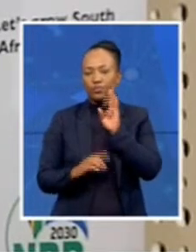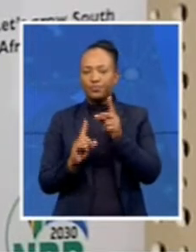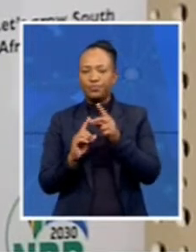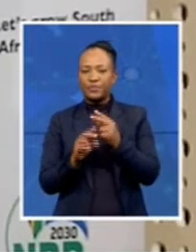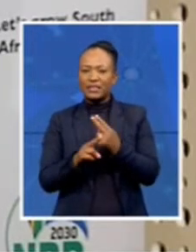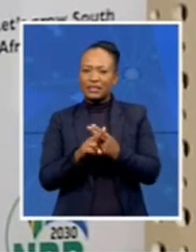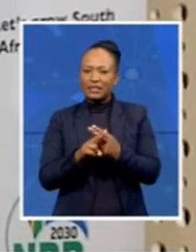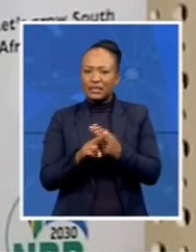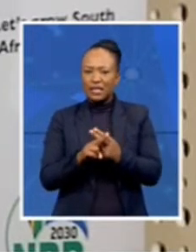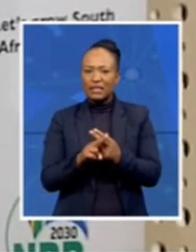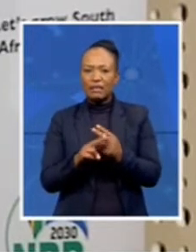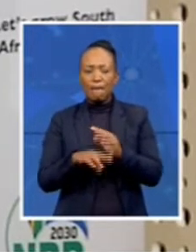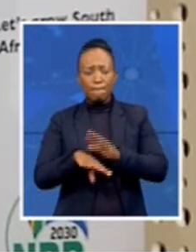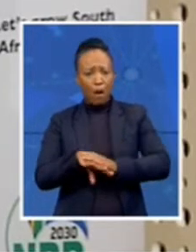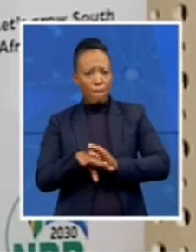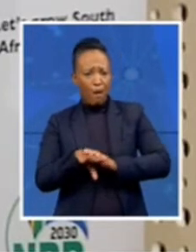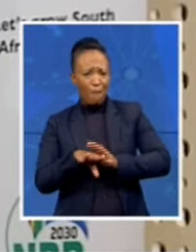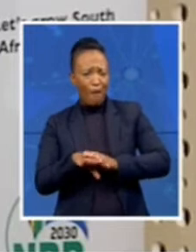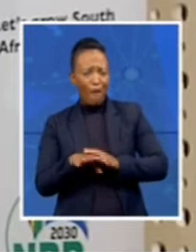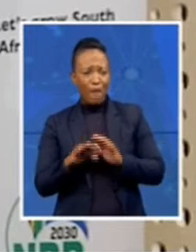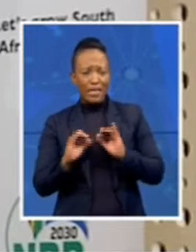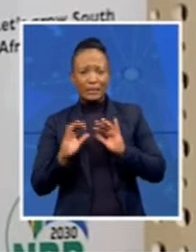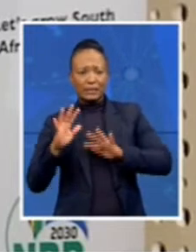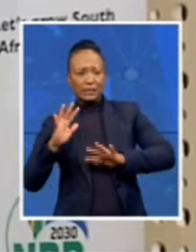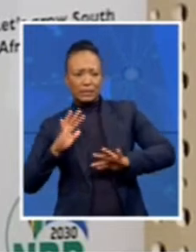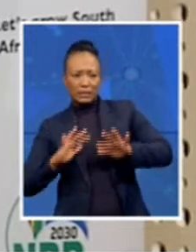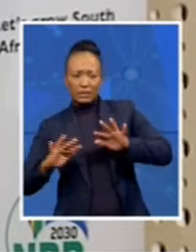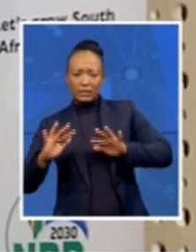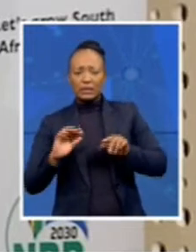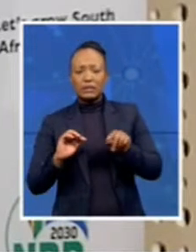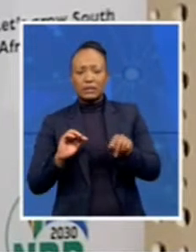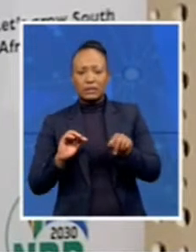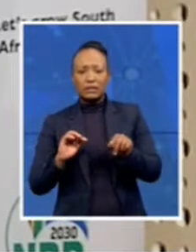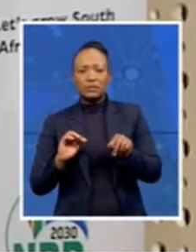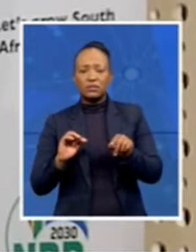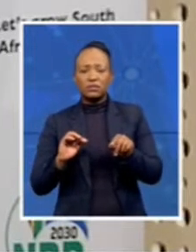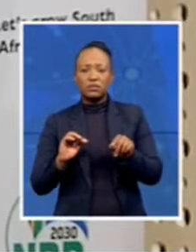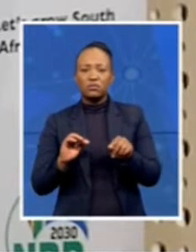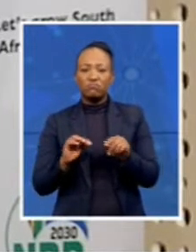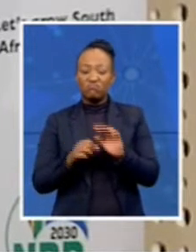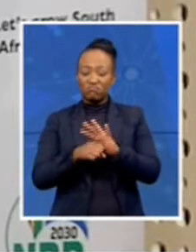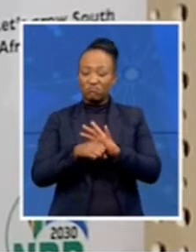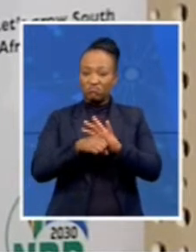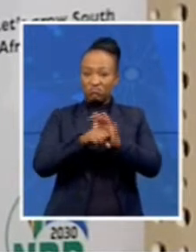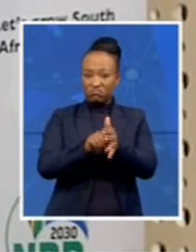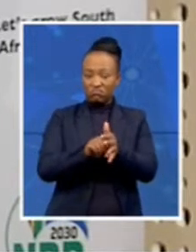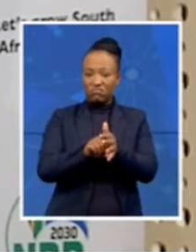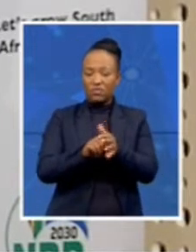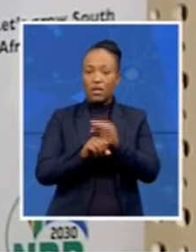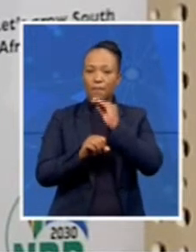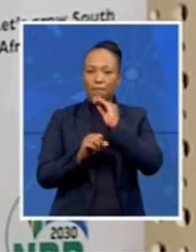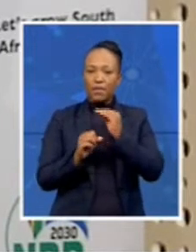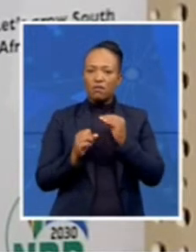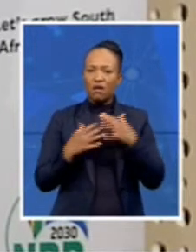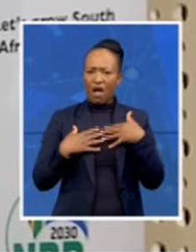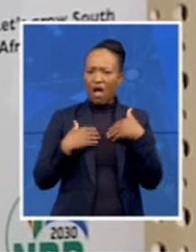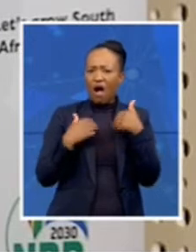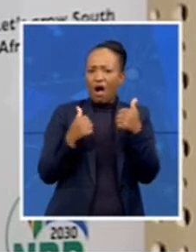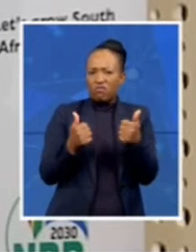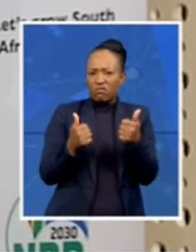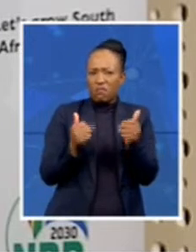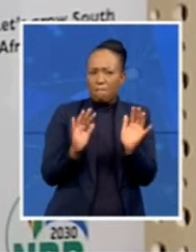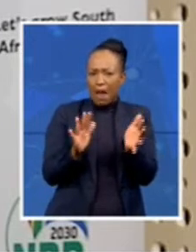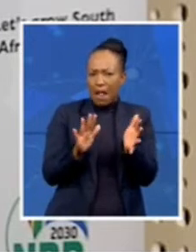great way. COVID-19 has not only affected the physical health of our country, but it has exposed the